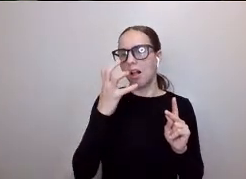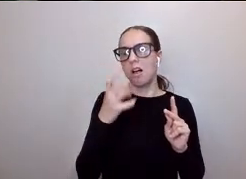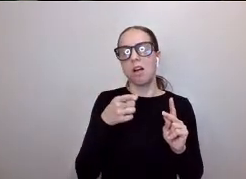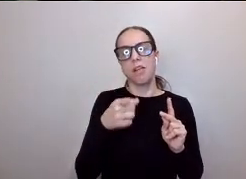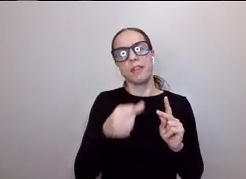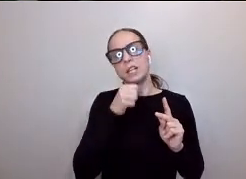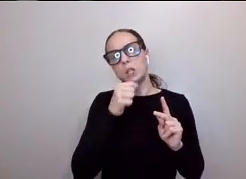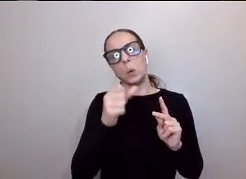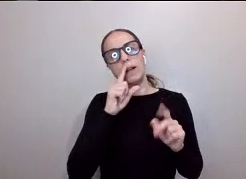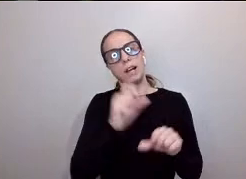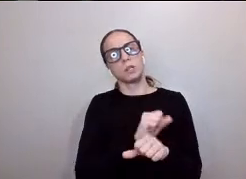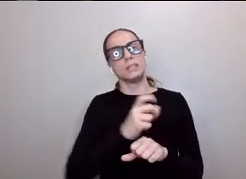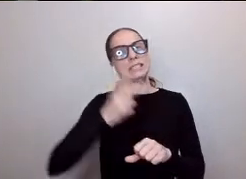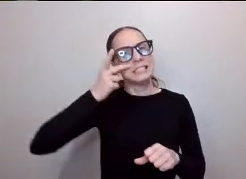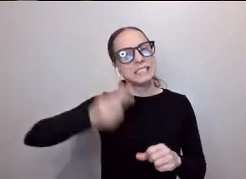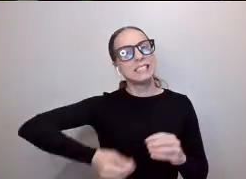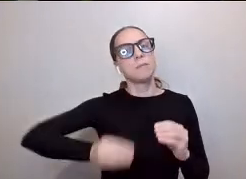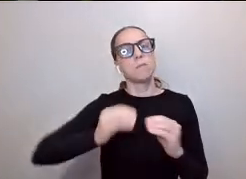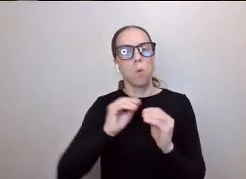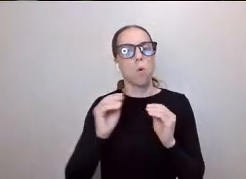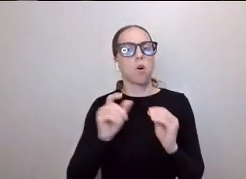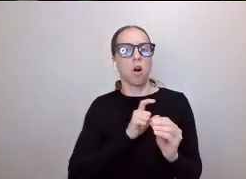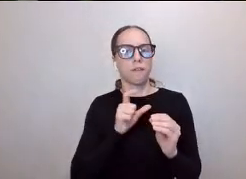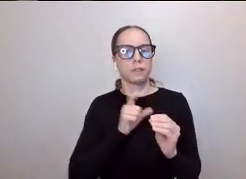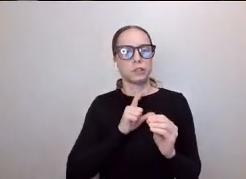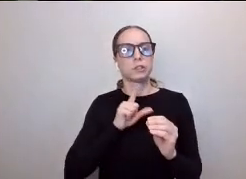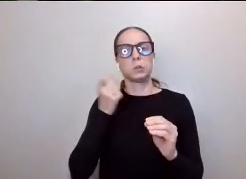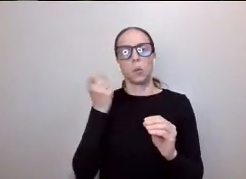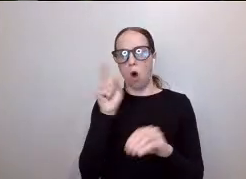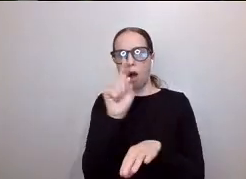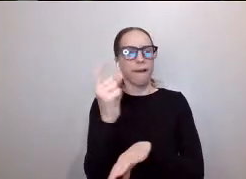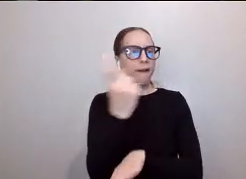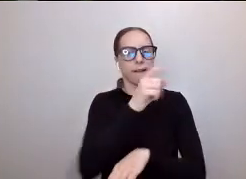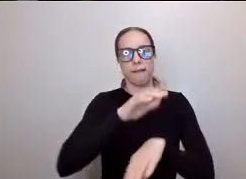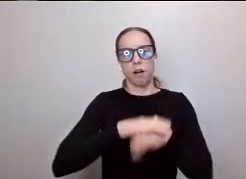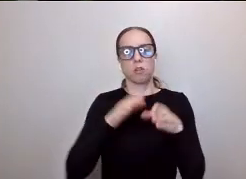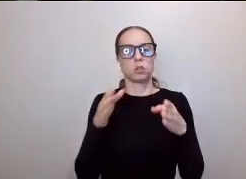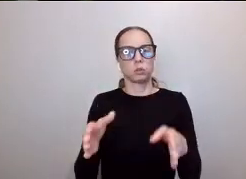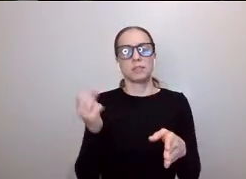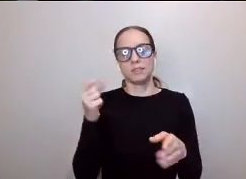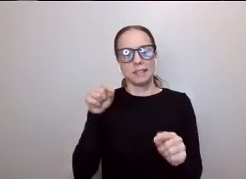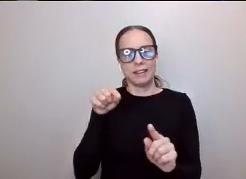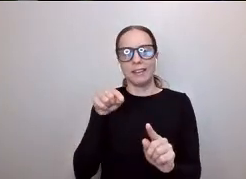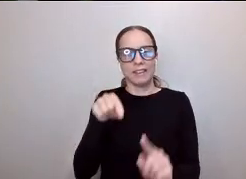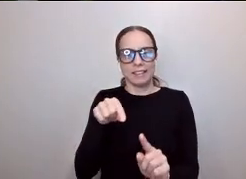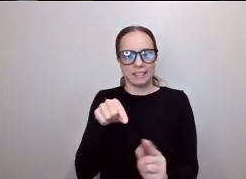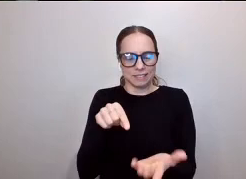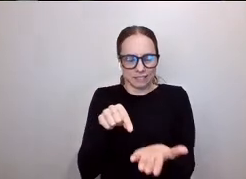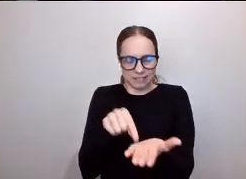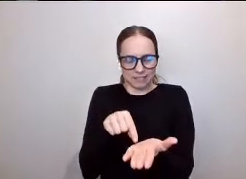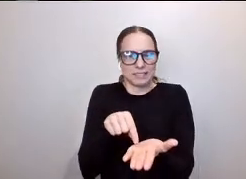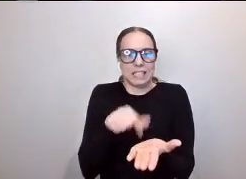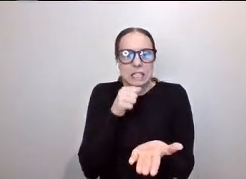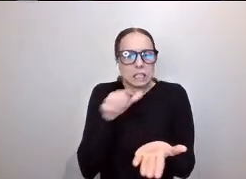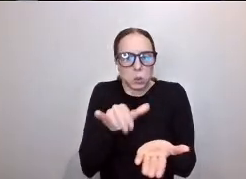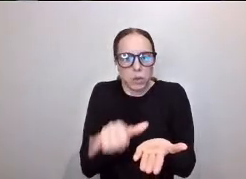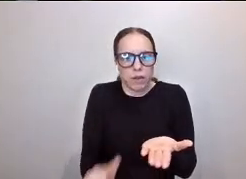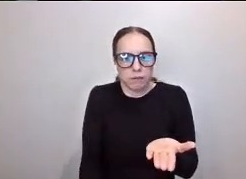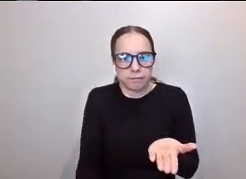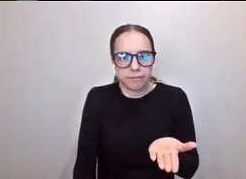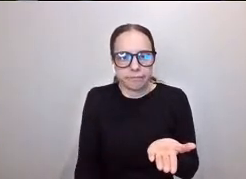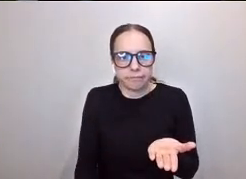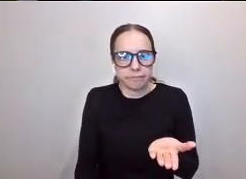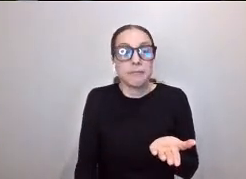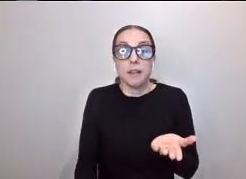officers on the street, because that's not actually what this does. This does not do that. And then they're going to look at me and say, the